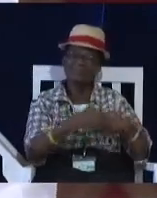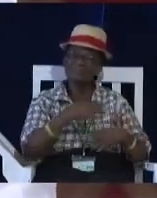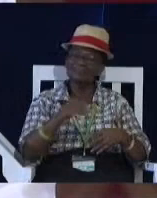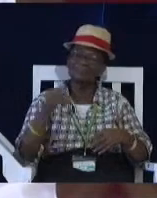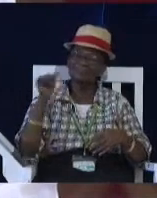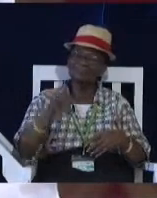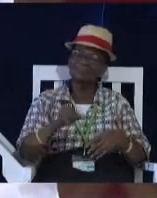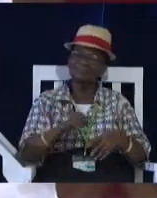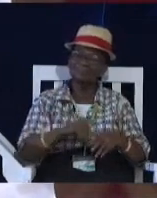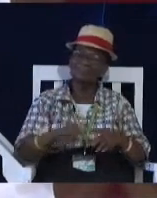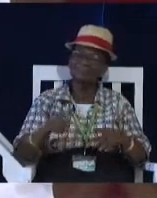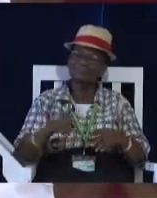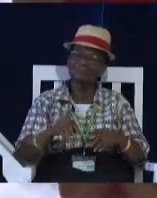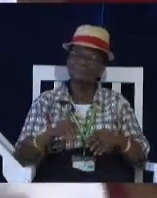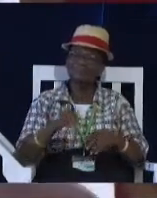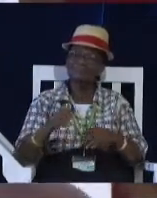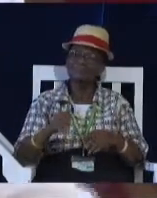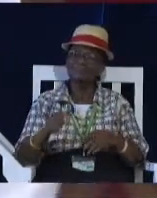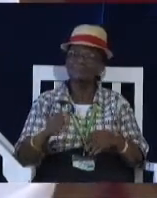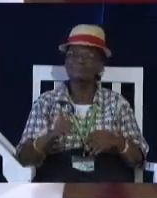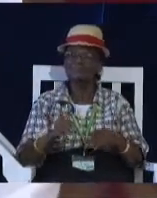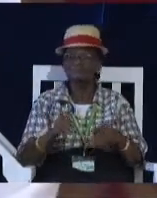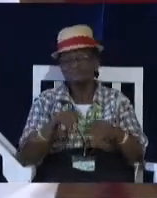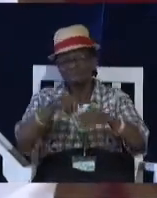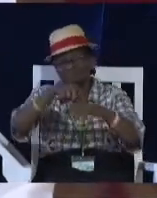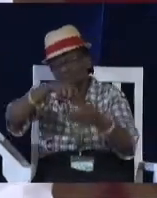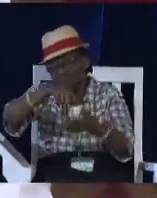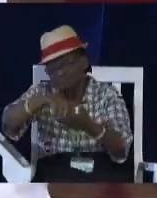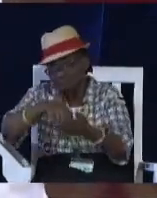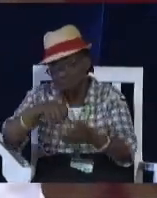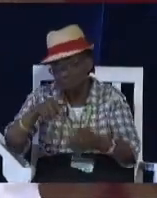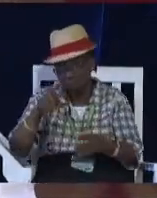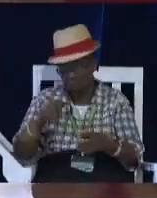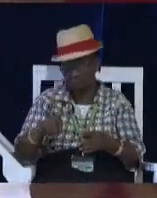time. He said, call them forward.